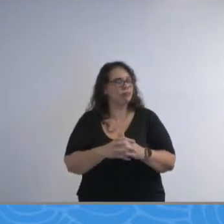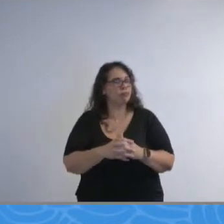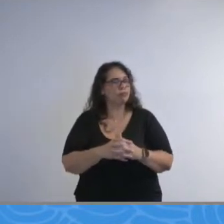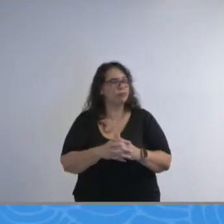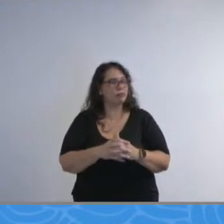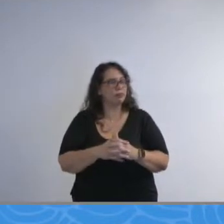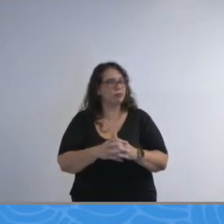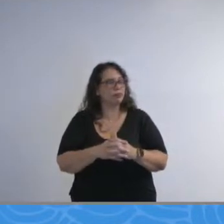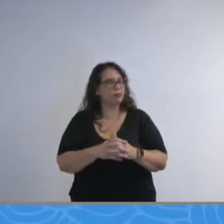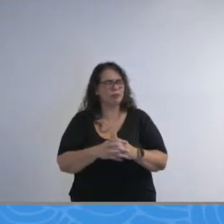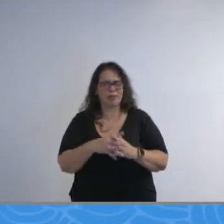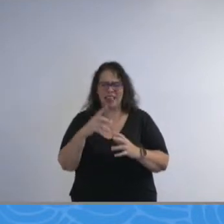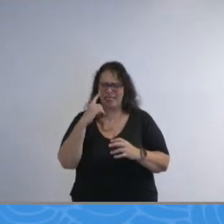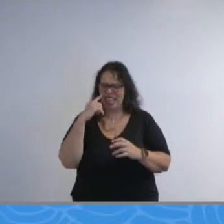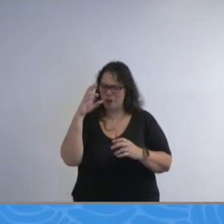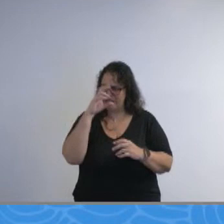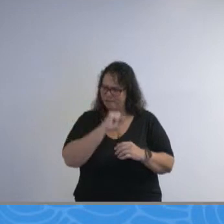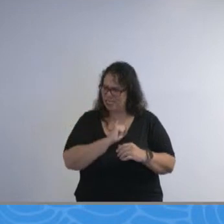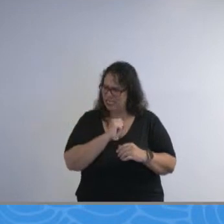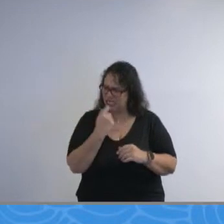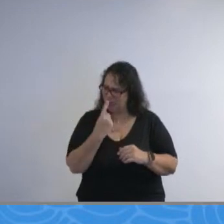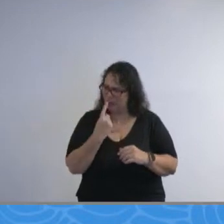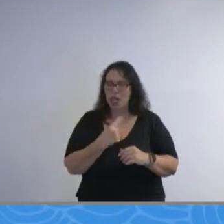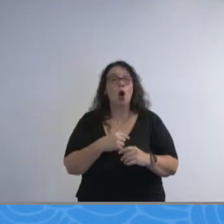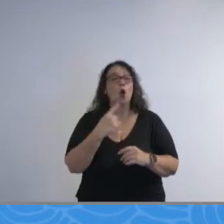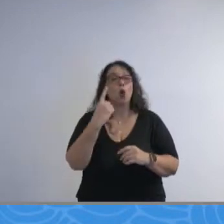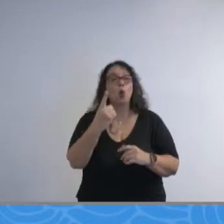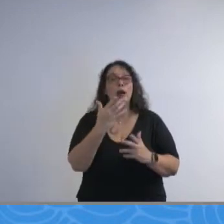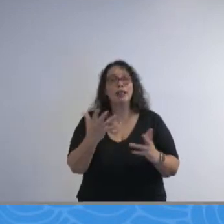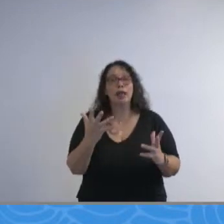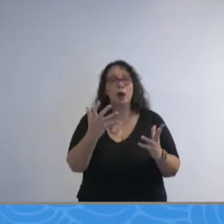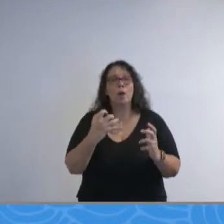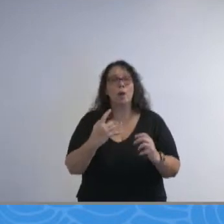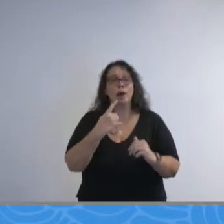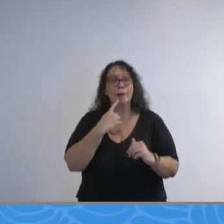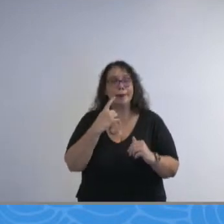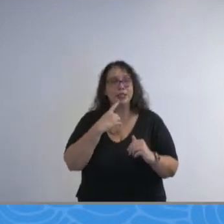I think I was missing one. One thing that I did want to mention is